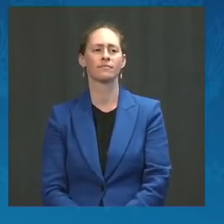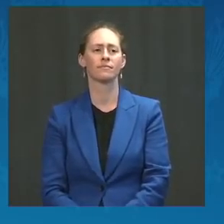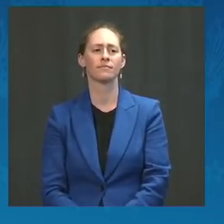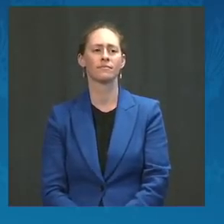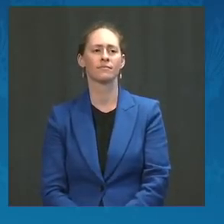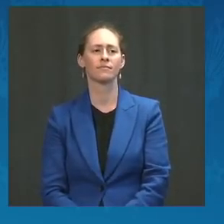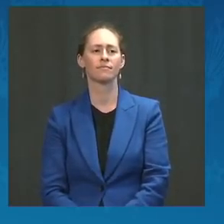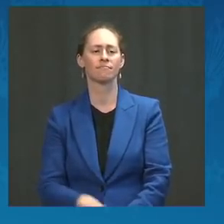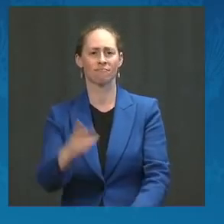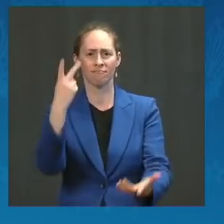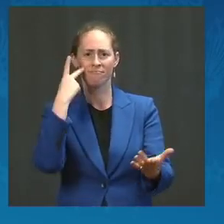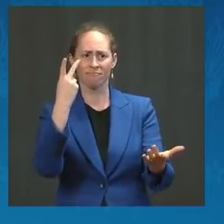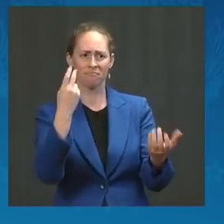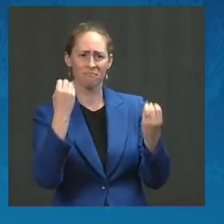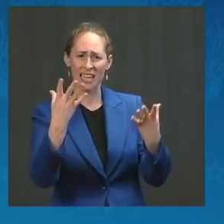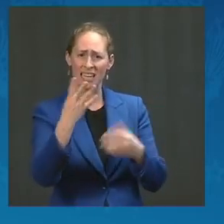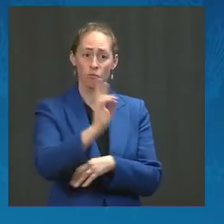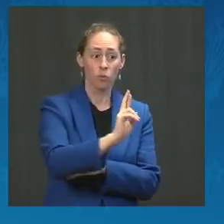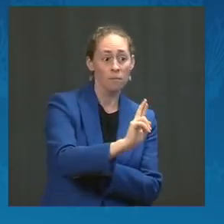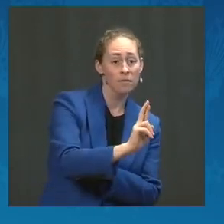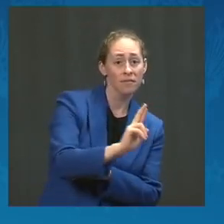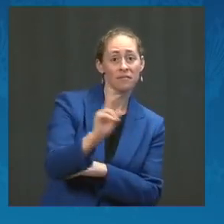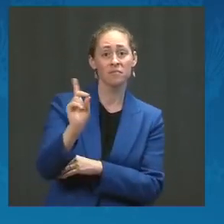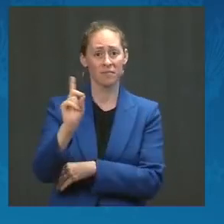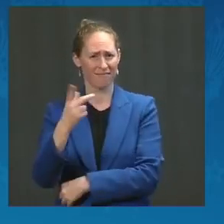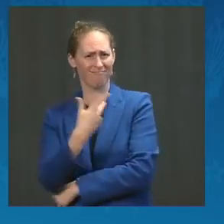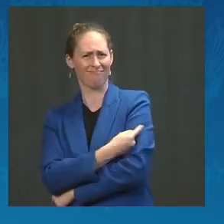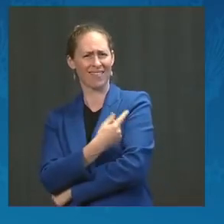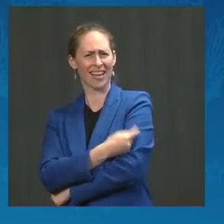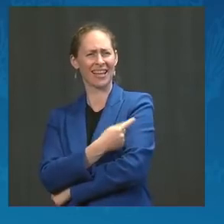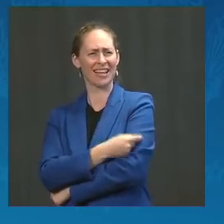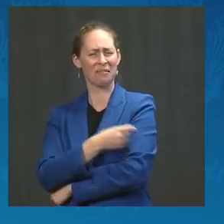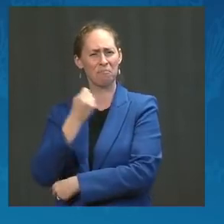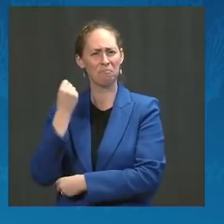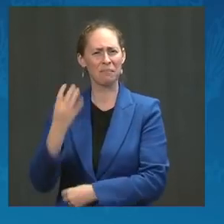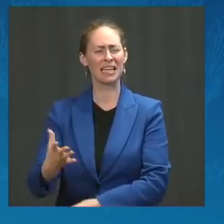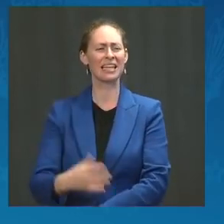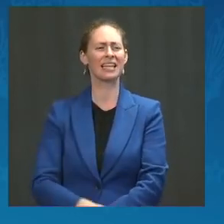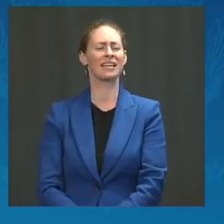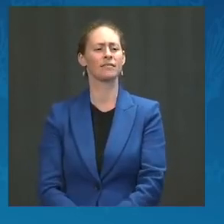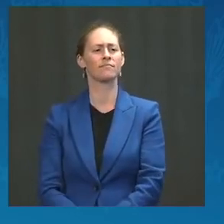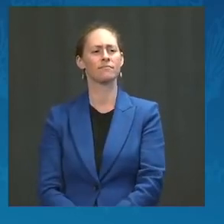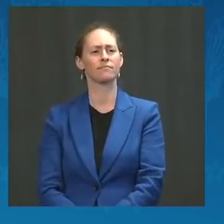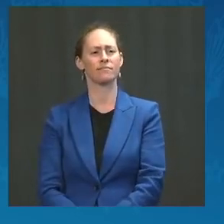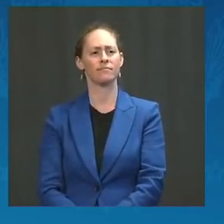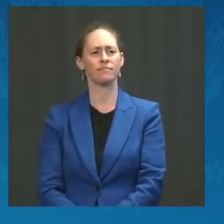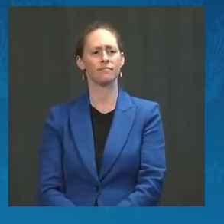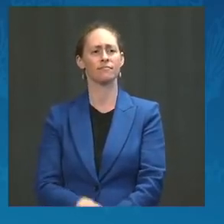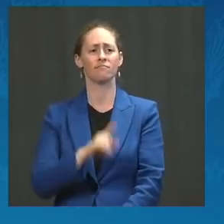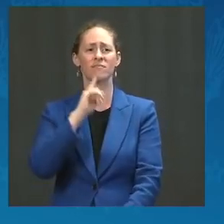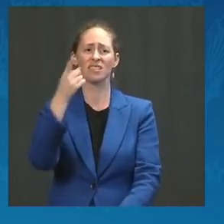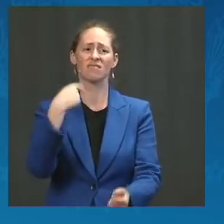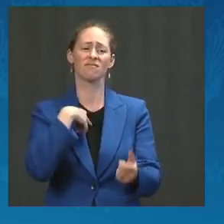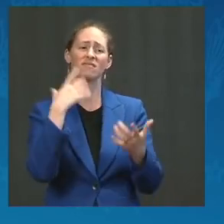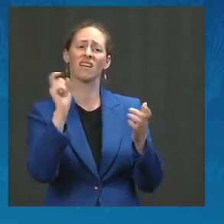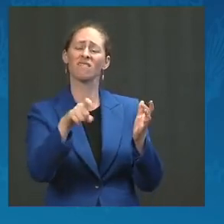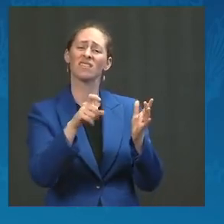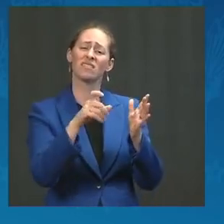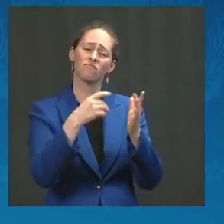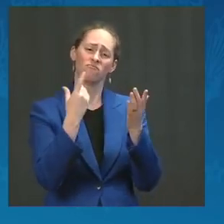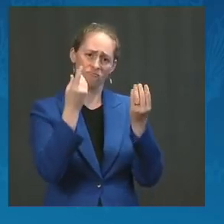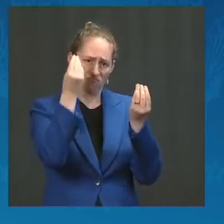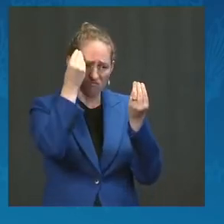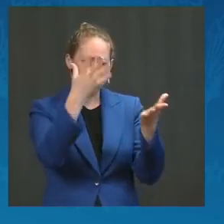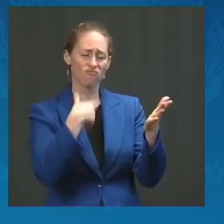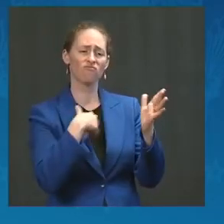start, I have to compliment Republican Senate Minority Leader Mitch McConnell. He hadn't made